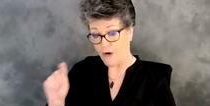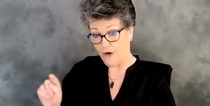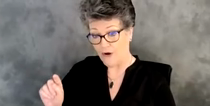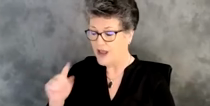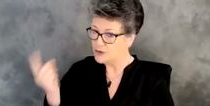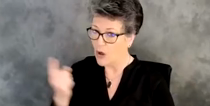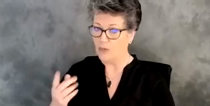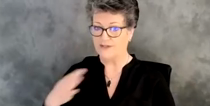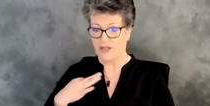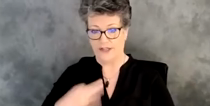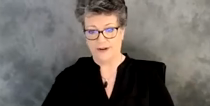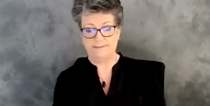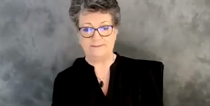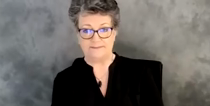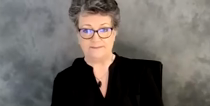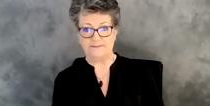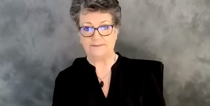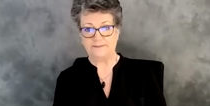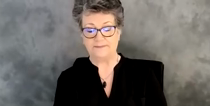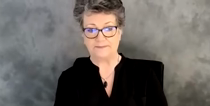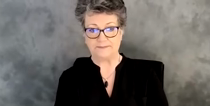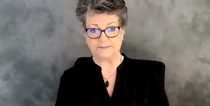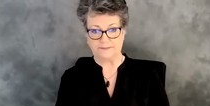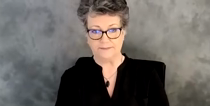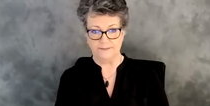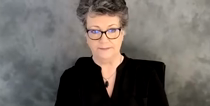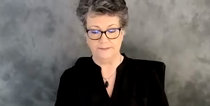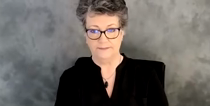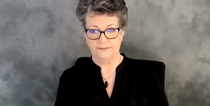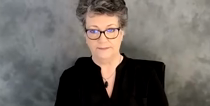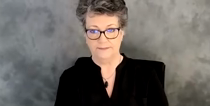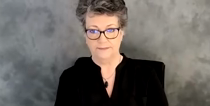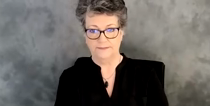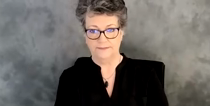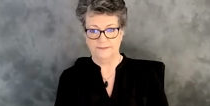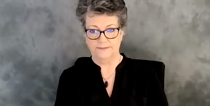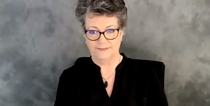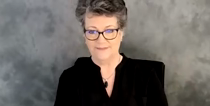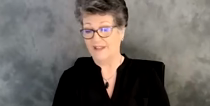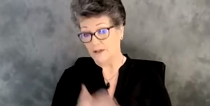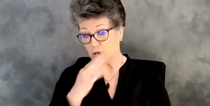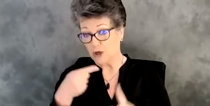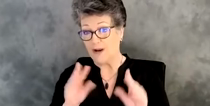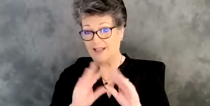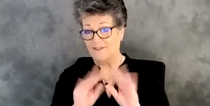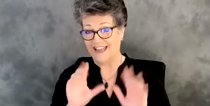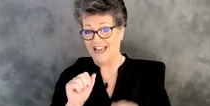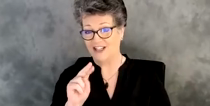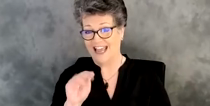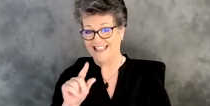always voluntary. That's a good point of clarification,